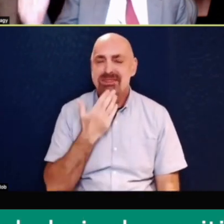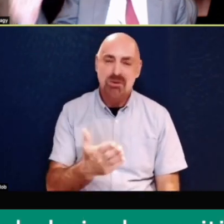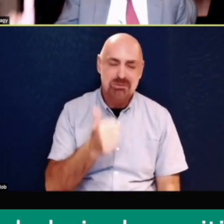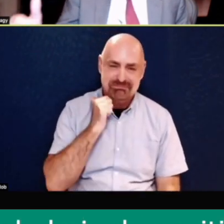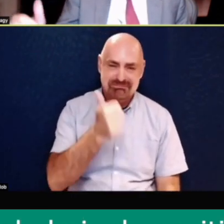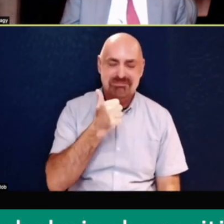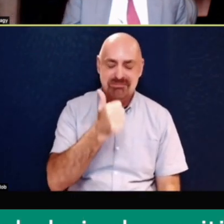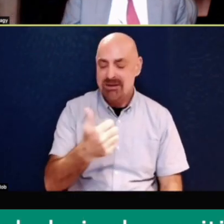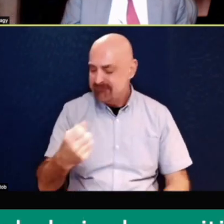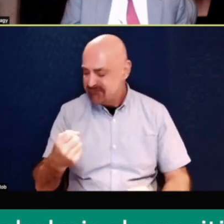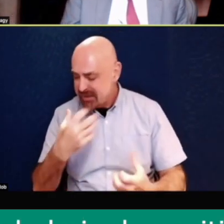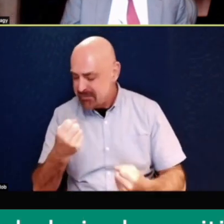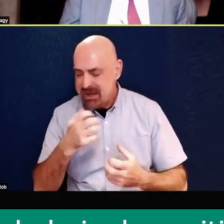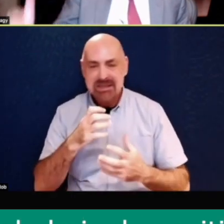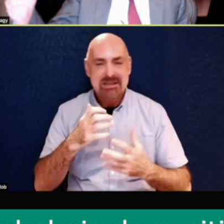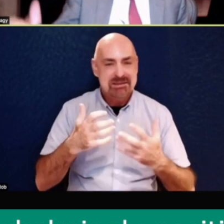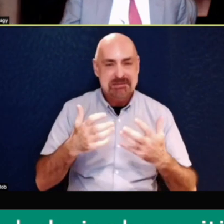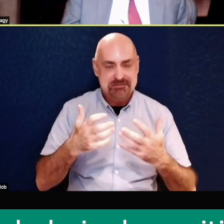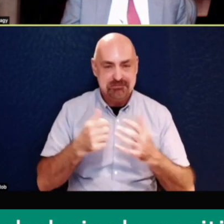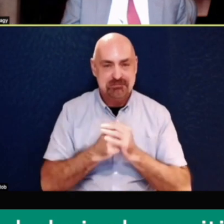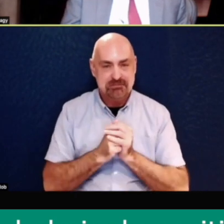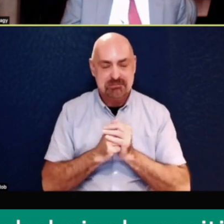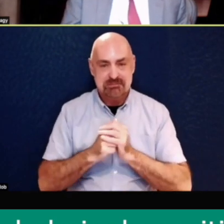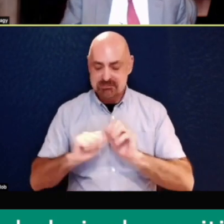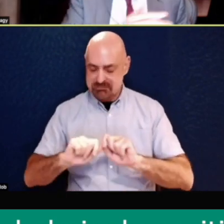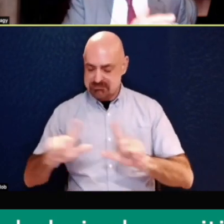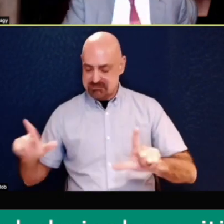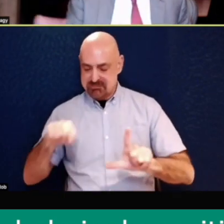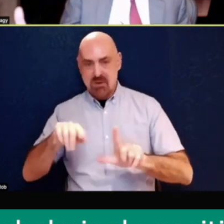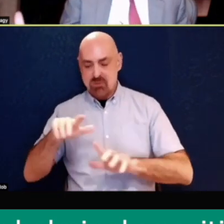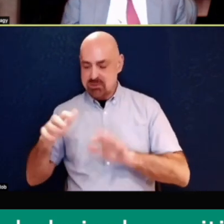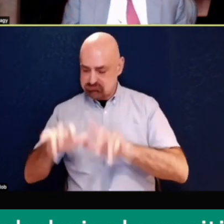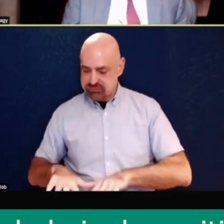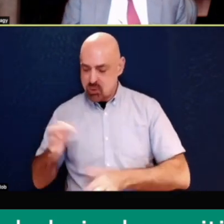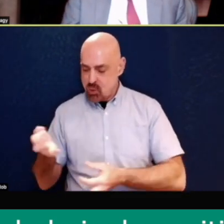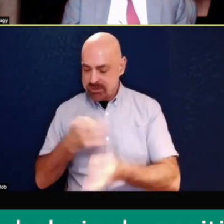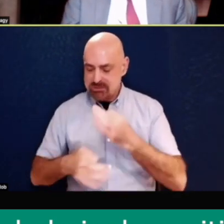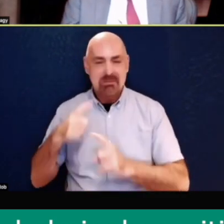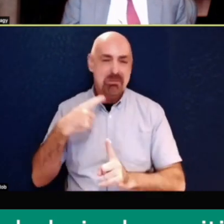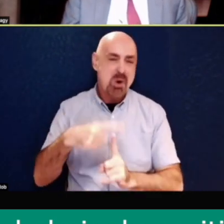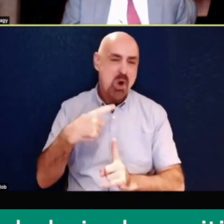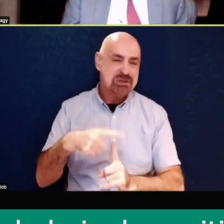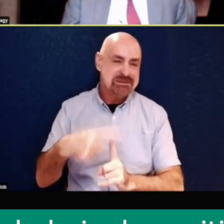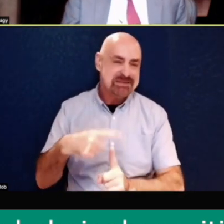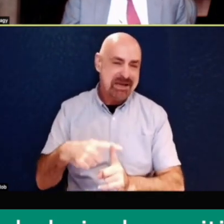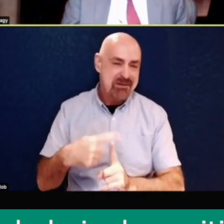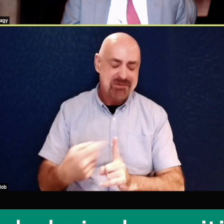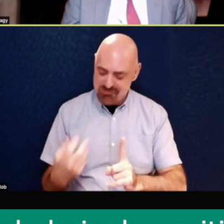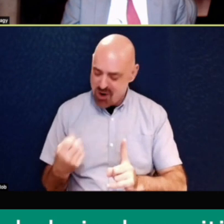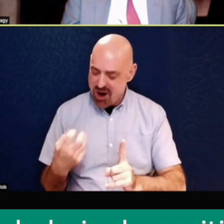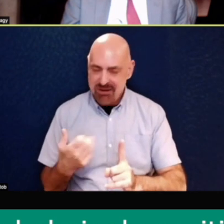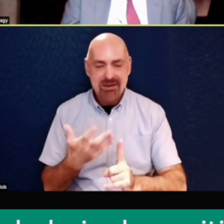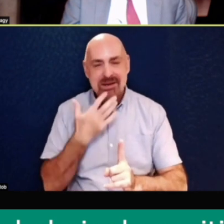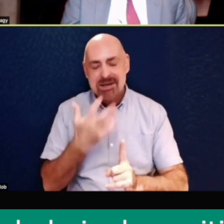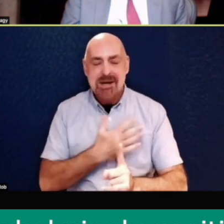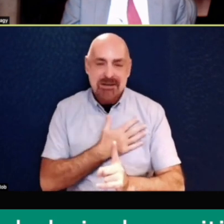The feedback that you've received in the questions are overwhelmingly positive and kind,